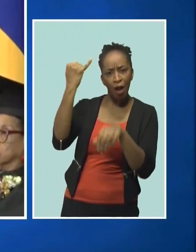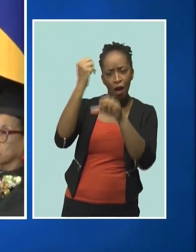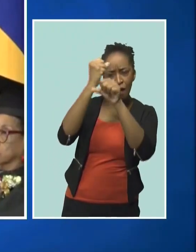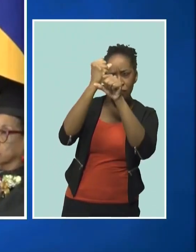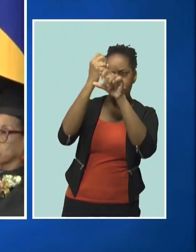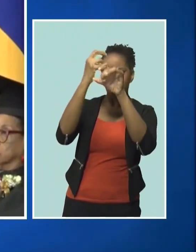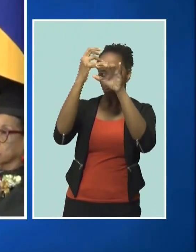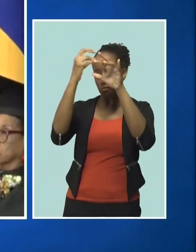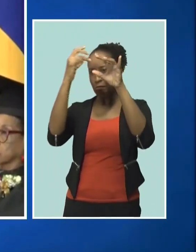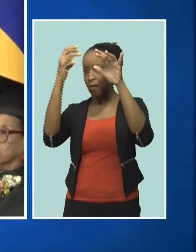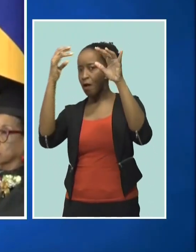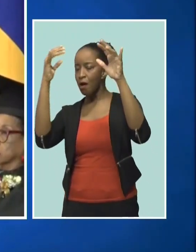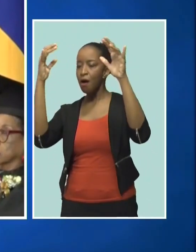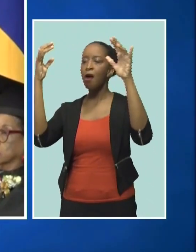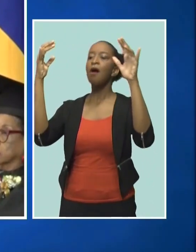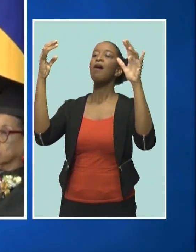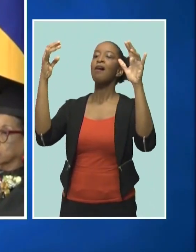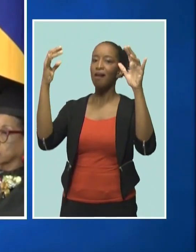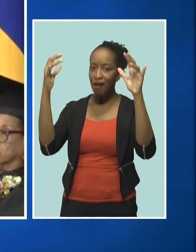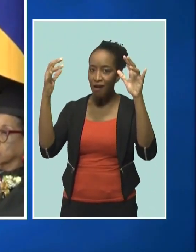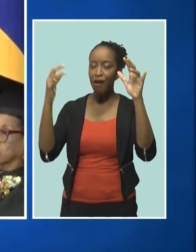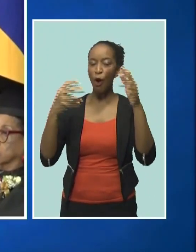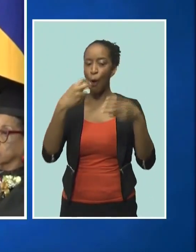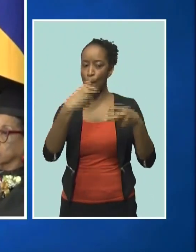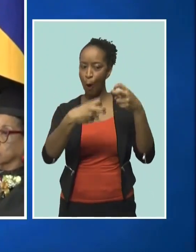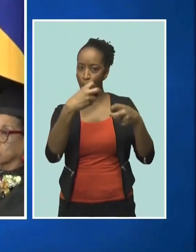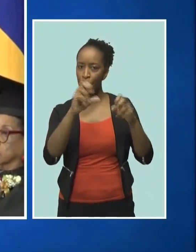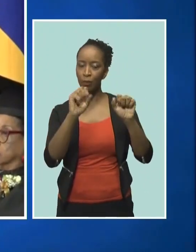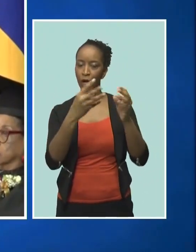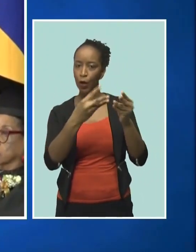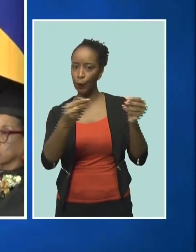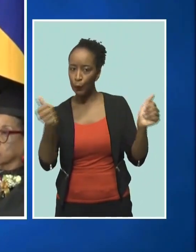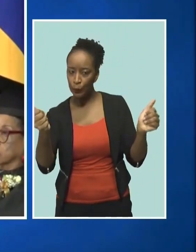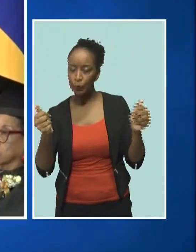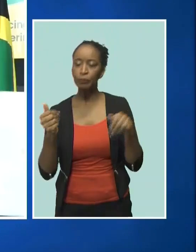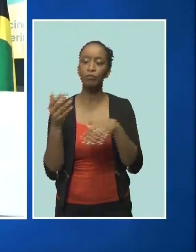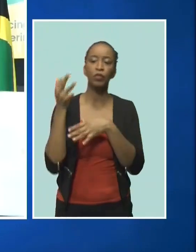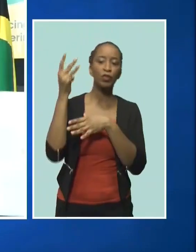issues, make life easier for the future generations.